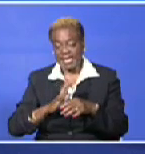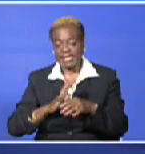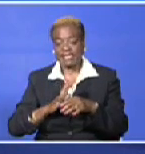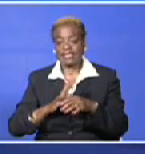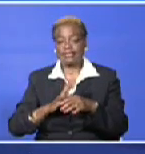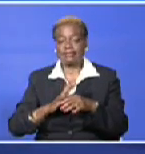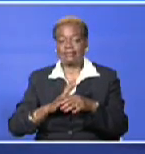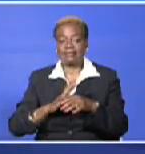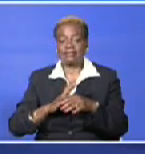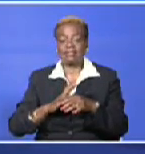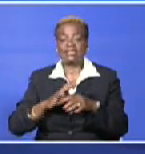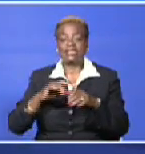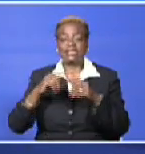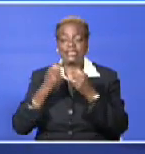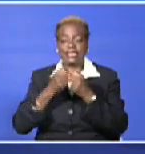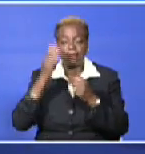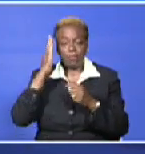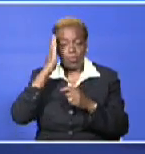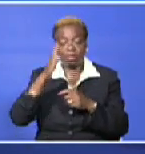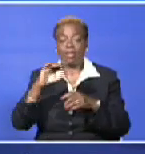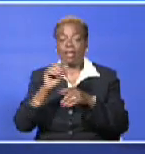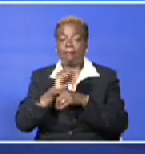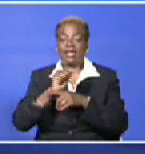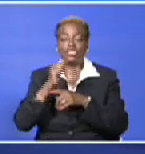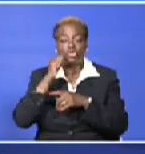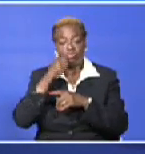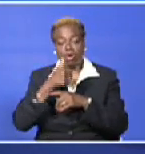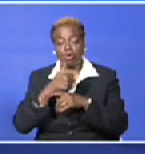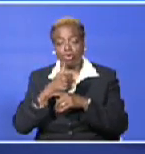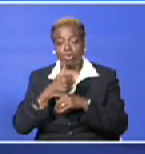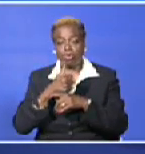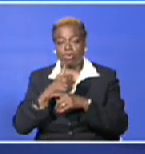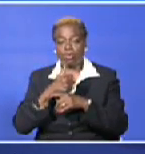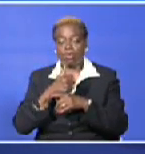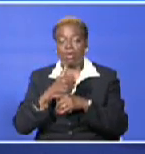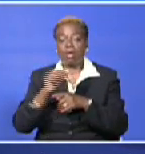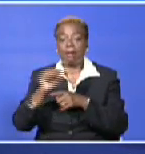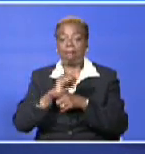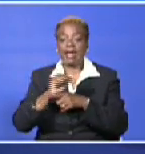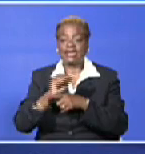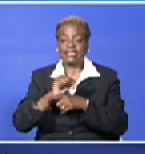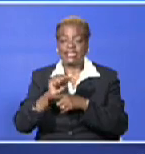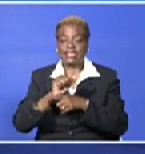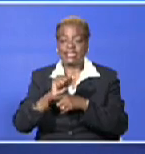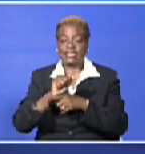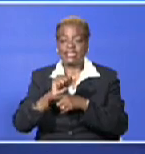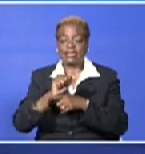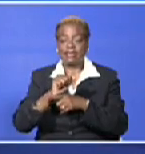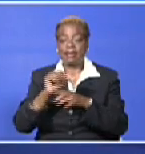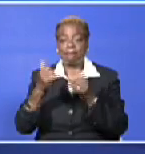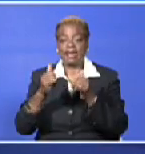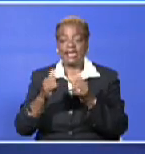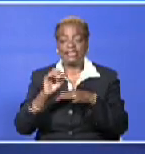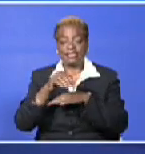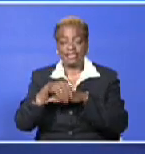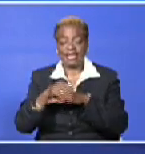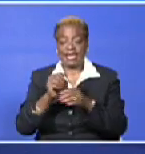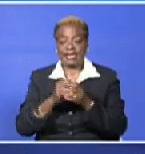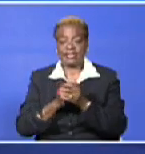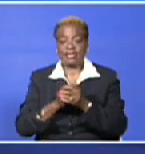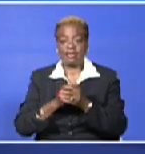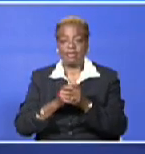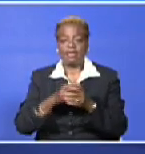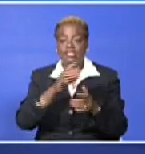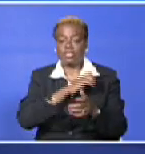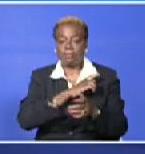Texas Tech. They have a practice session tonight as head coach Chris DeMarco gets a look at the talent he has to put on the floor. DeMarco, who is